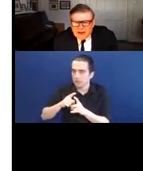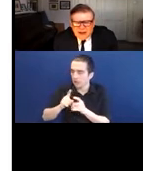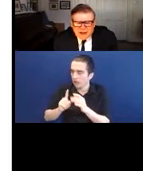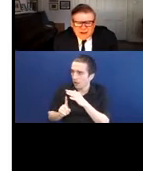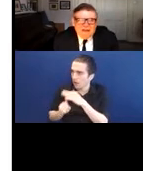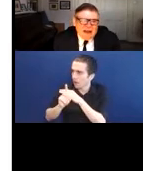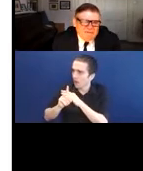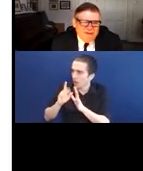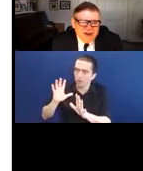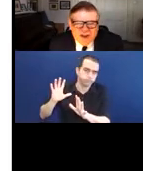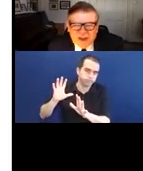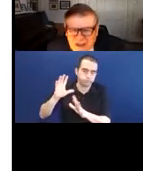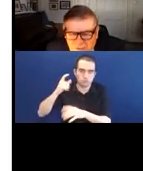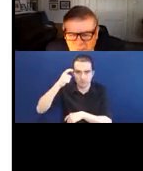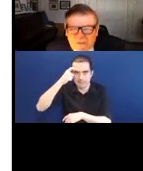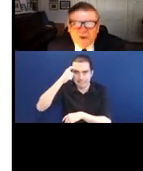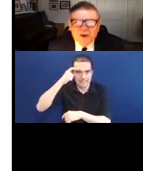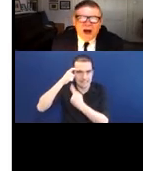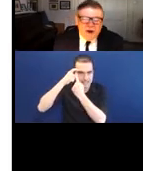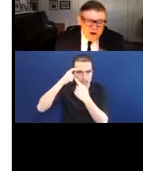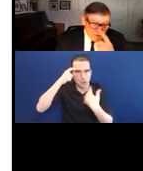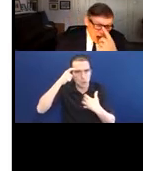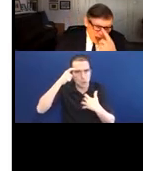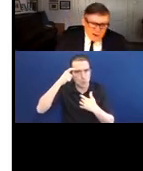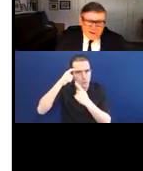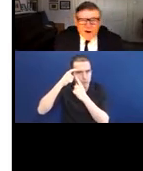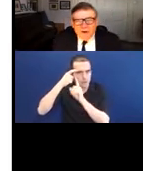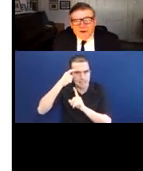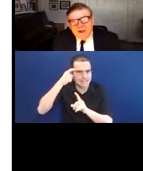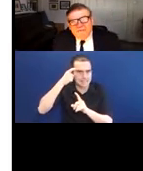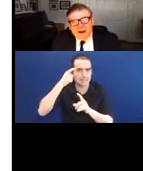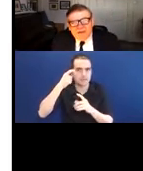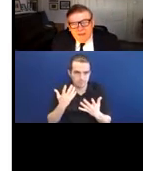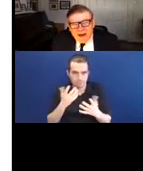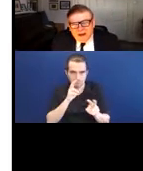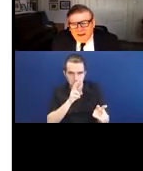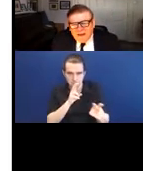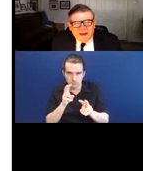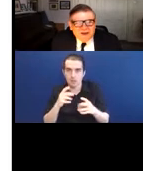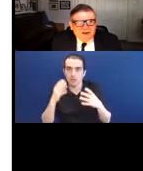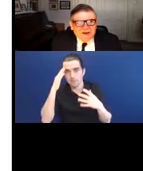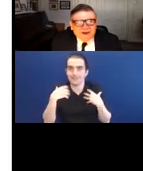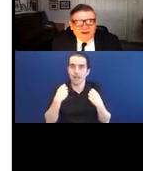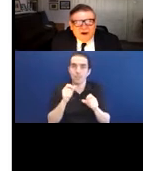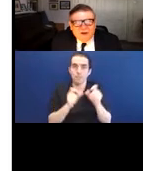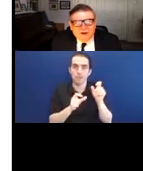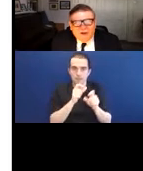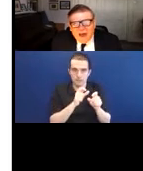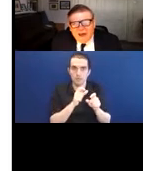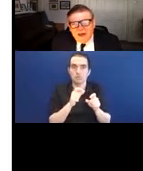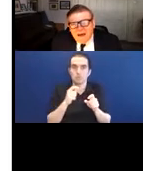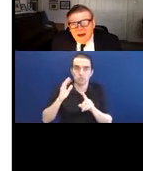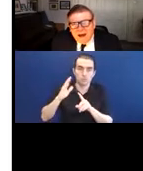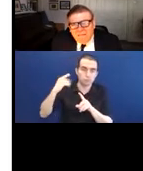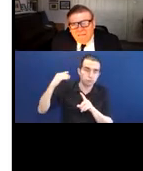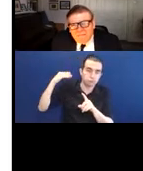more challenging. And that, for instance, is for people who are reliant on various medical interventions to control